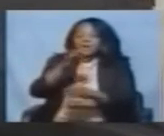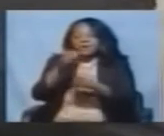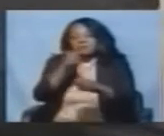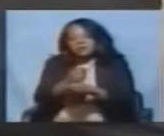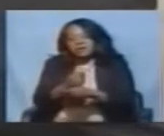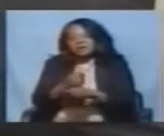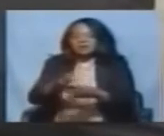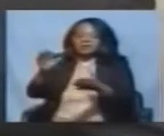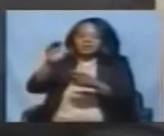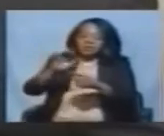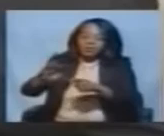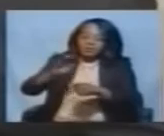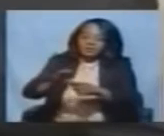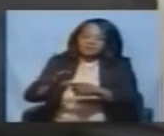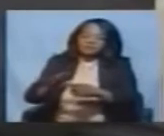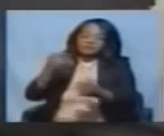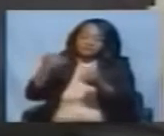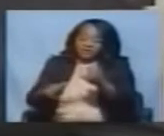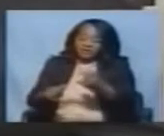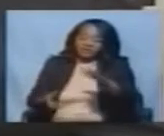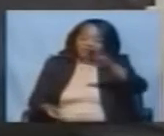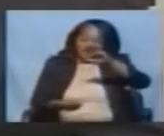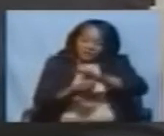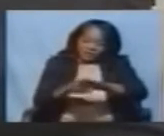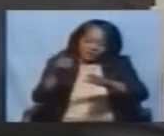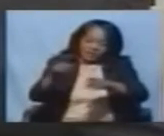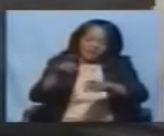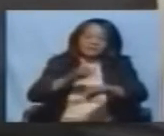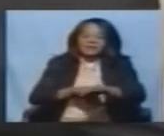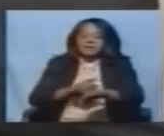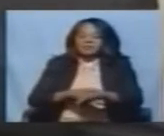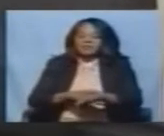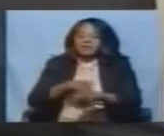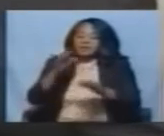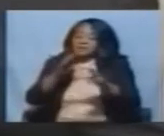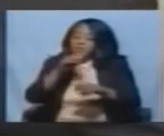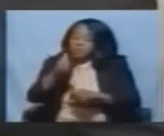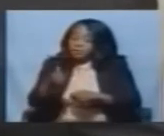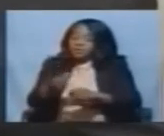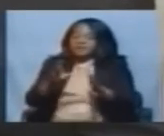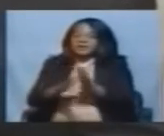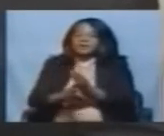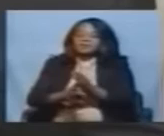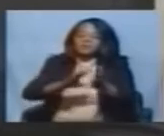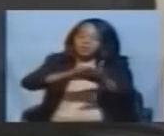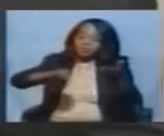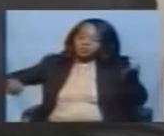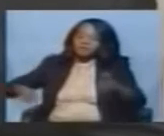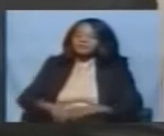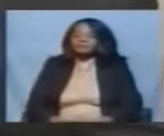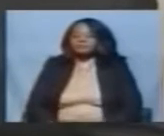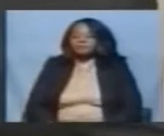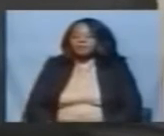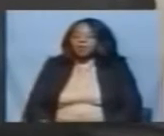2 years. And we affiliate you for that period. If you don't, we come back and flush you out. So we are making massive investment in that